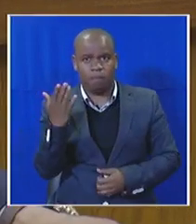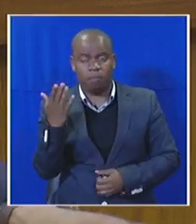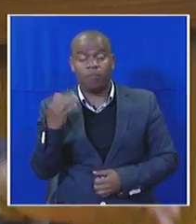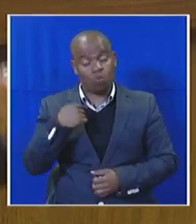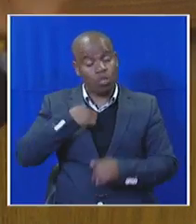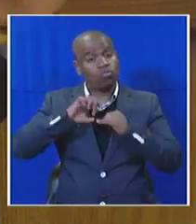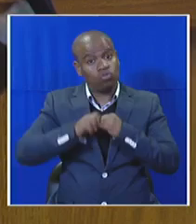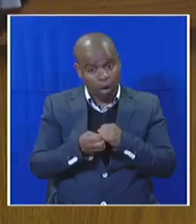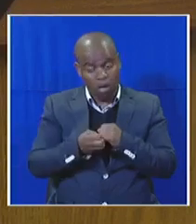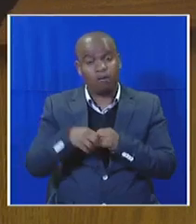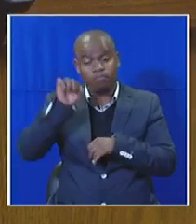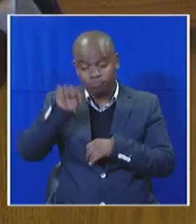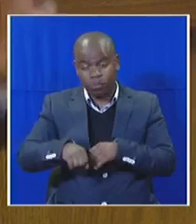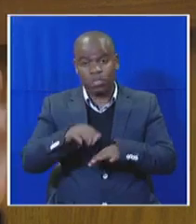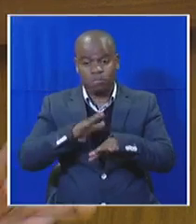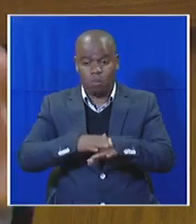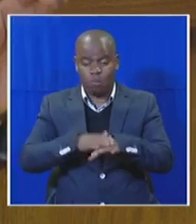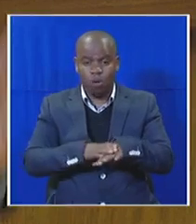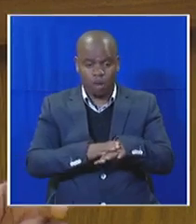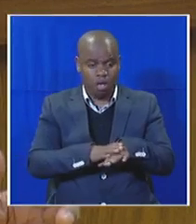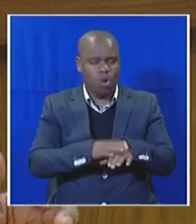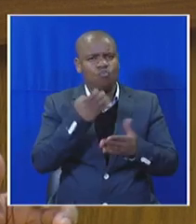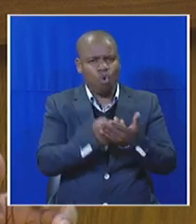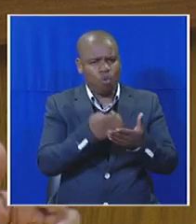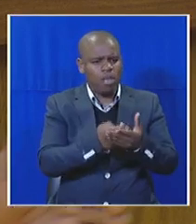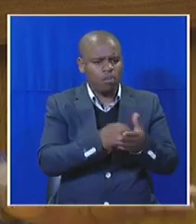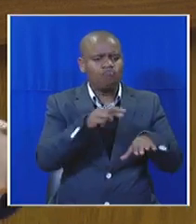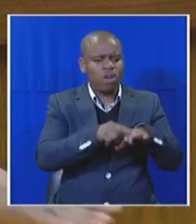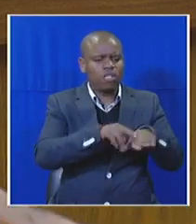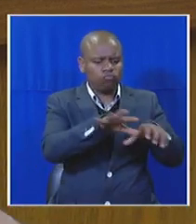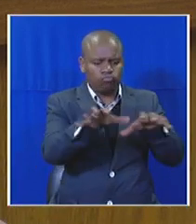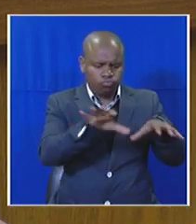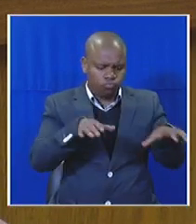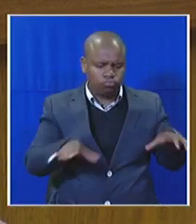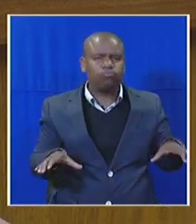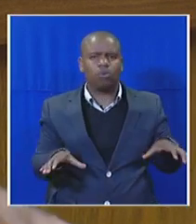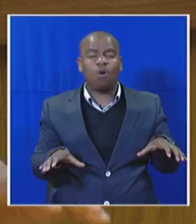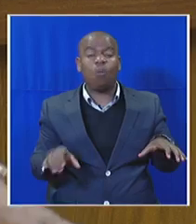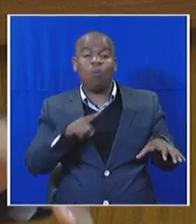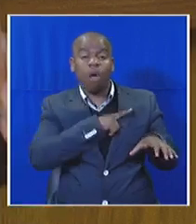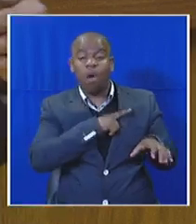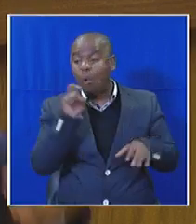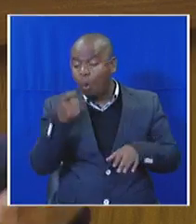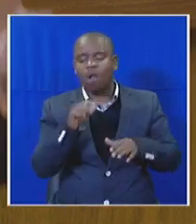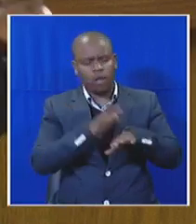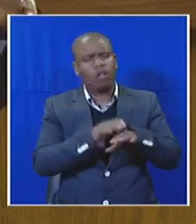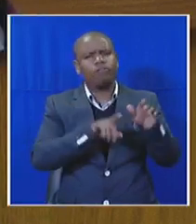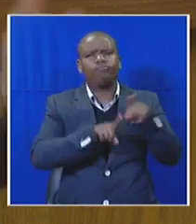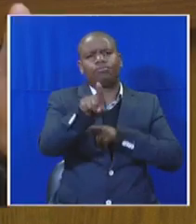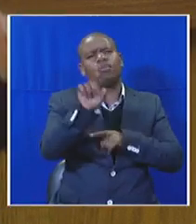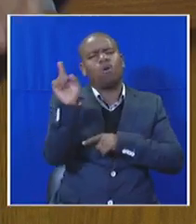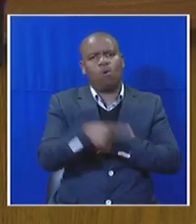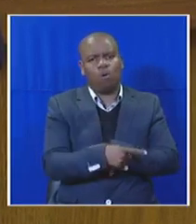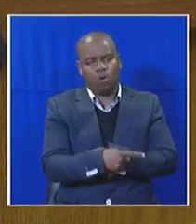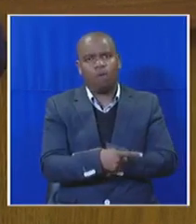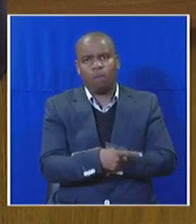that. How do you de-racialize the economy so that all citizens can move? Some